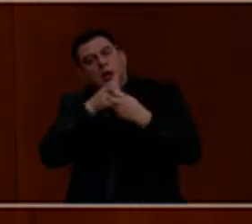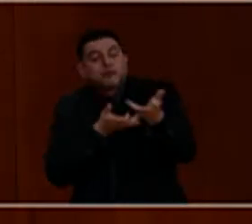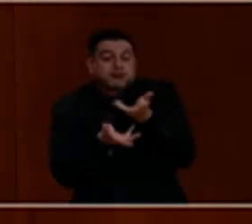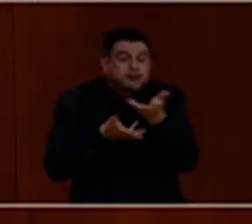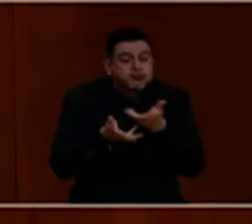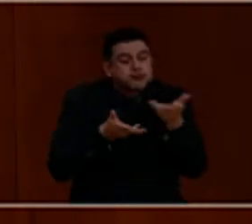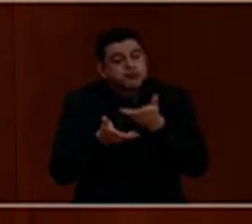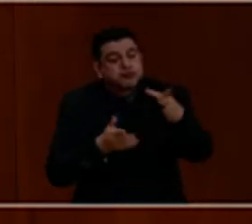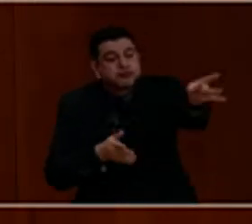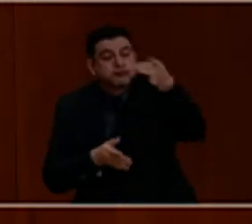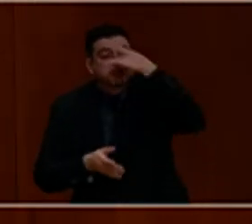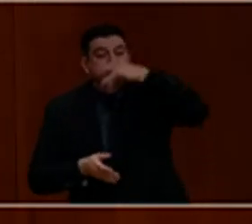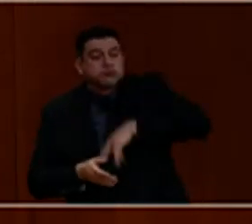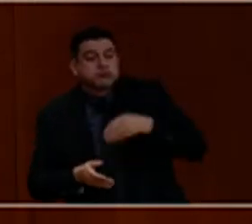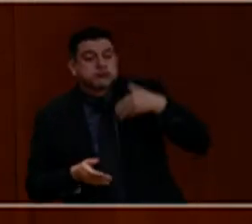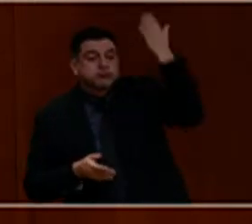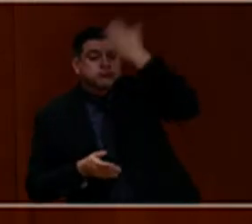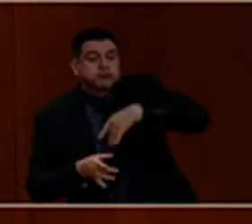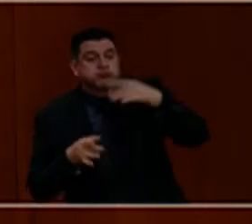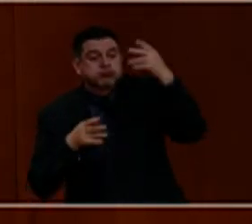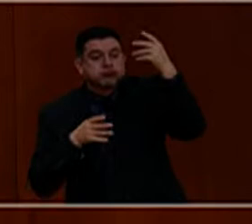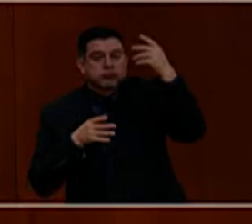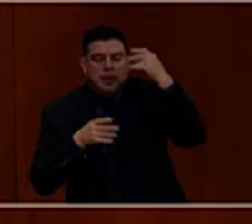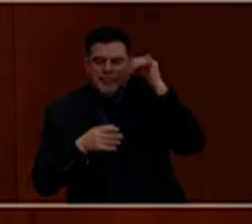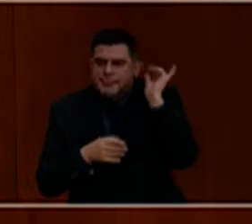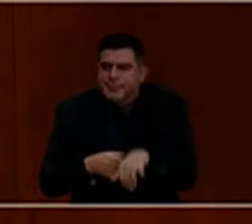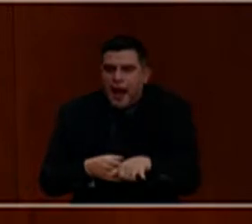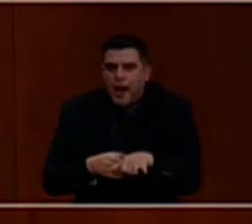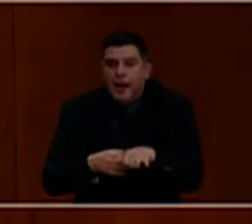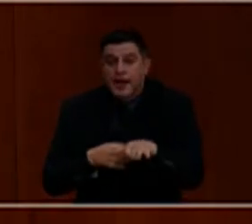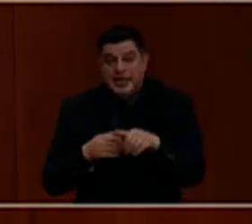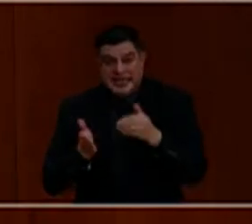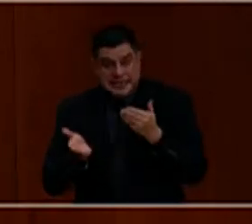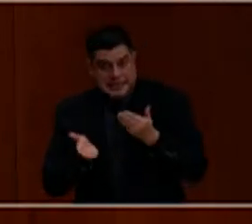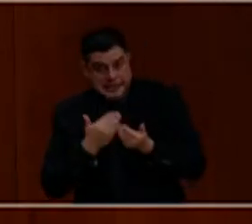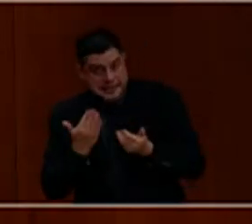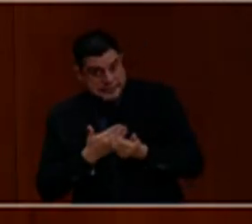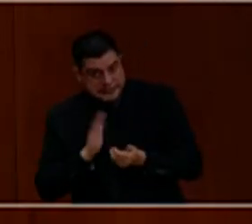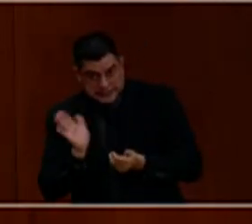get this virus. It's very contagious.